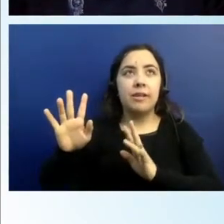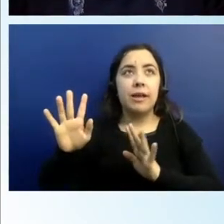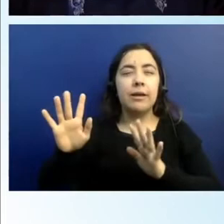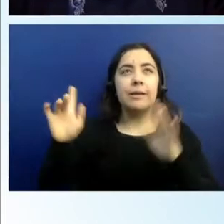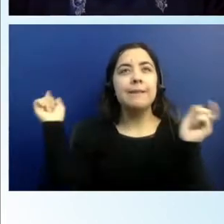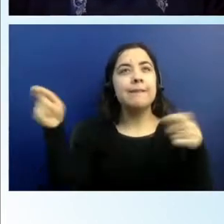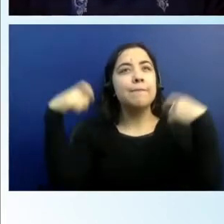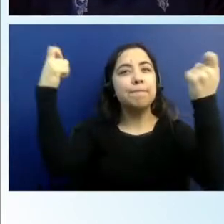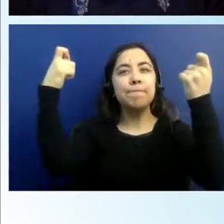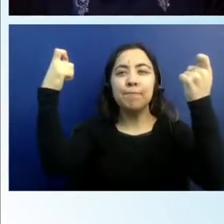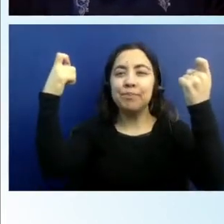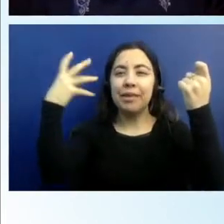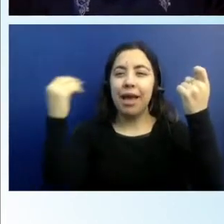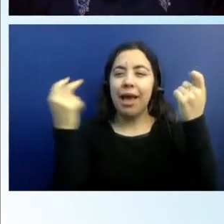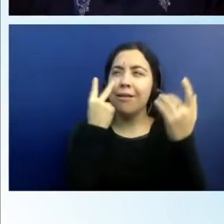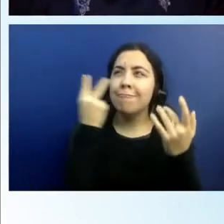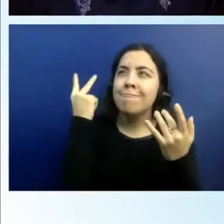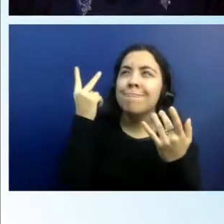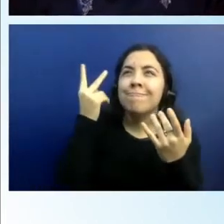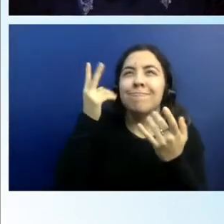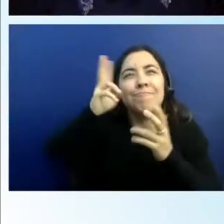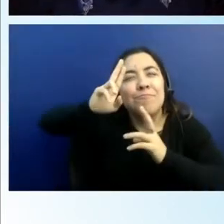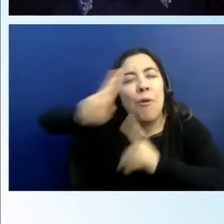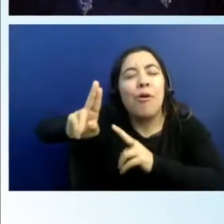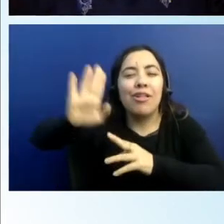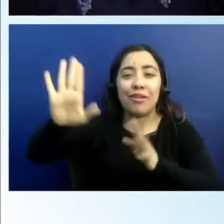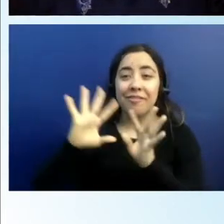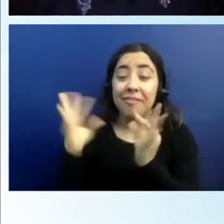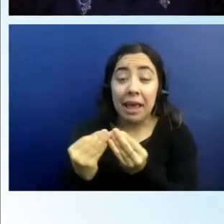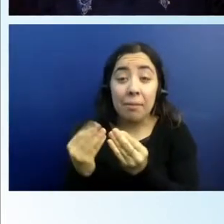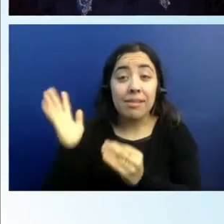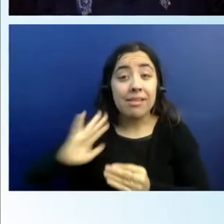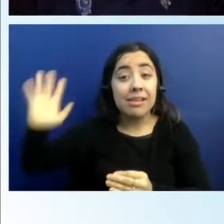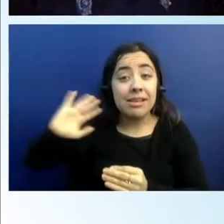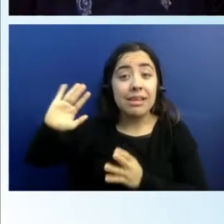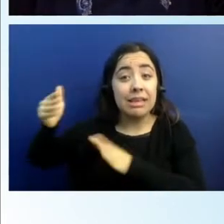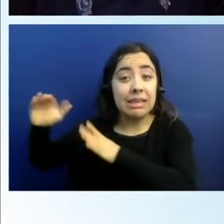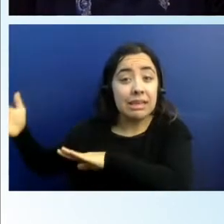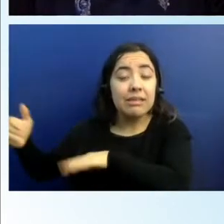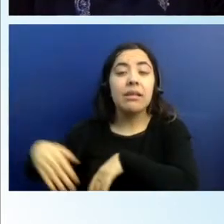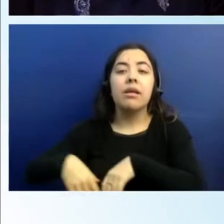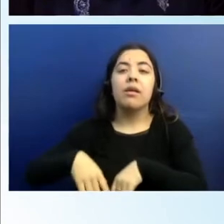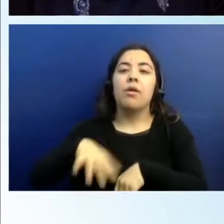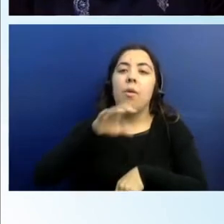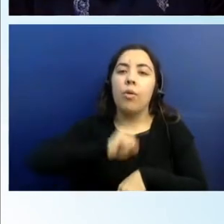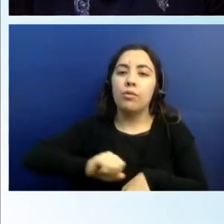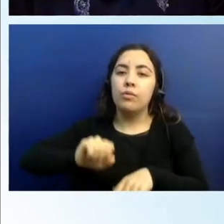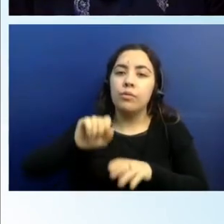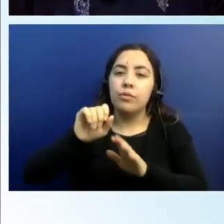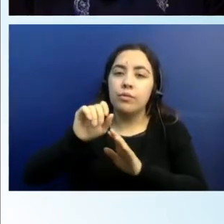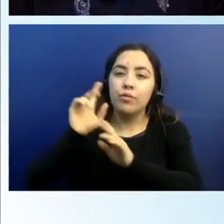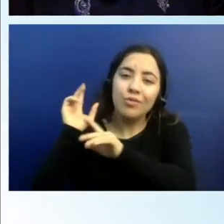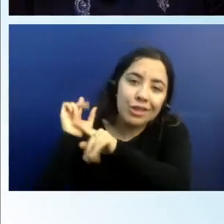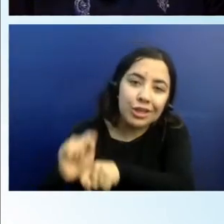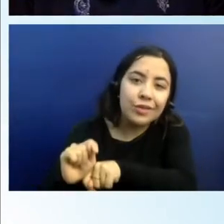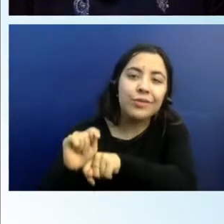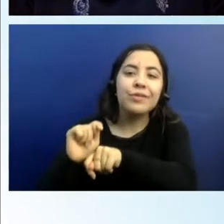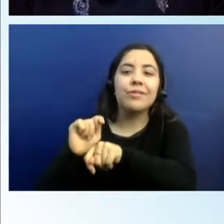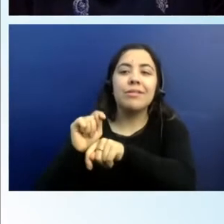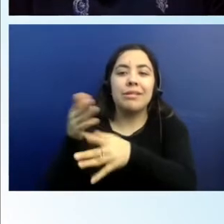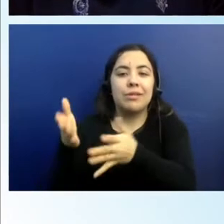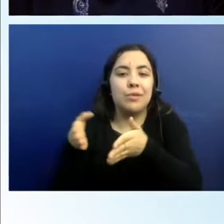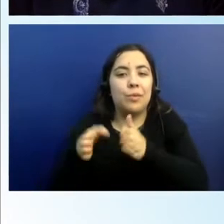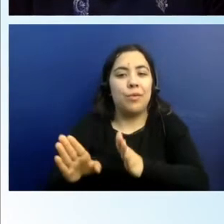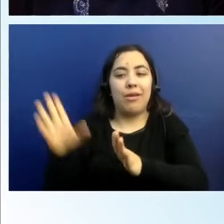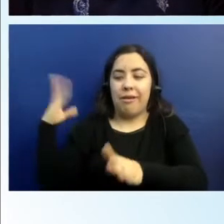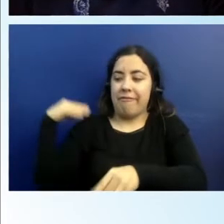celebrate and they memorialize their families, they memorialize old traditions, and it's a way of passing